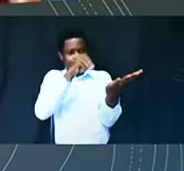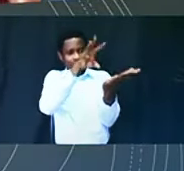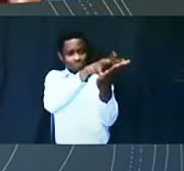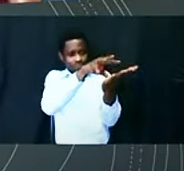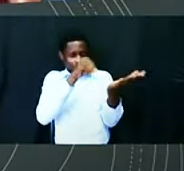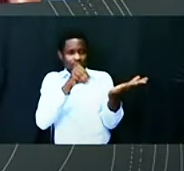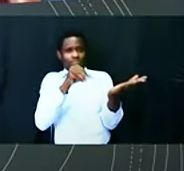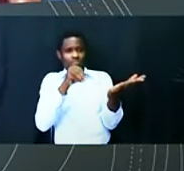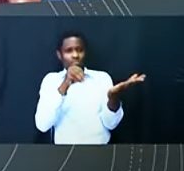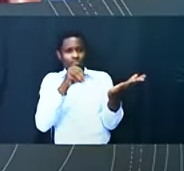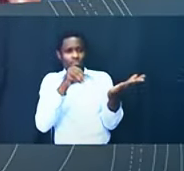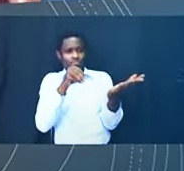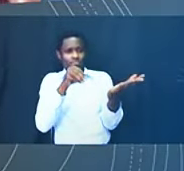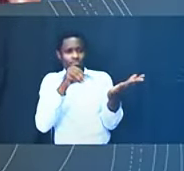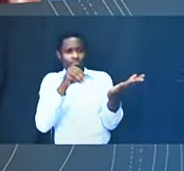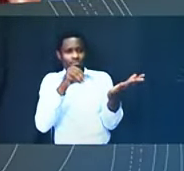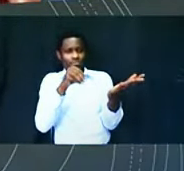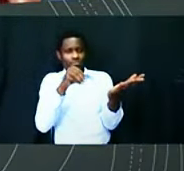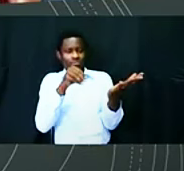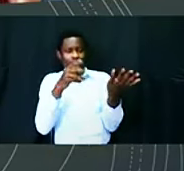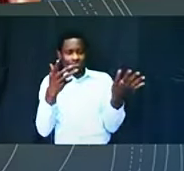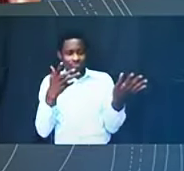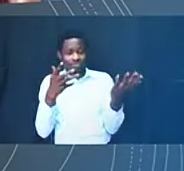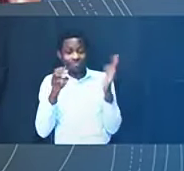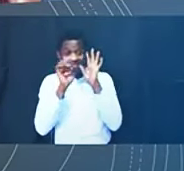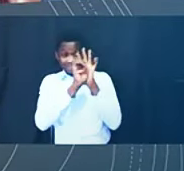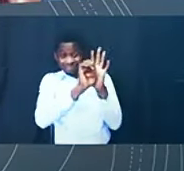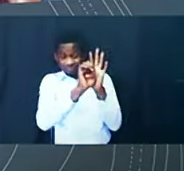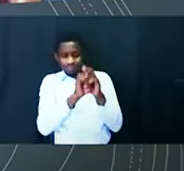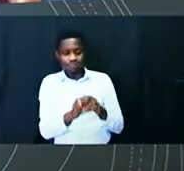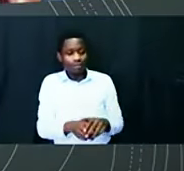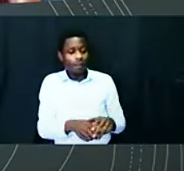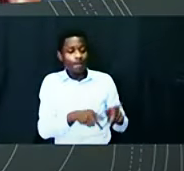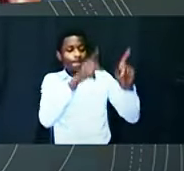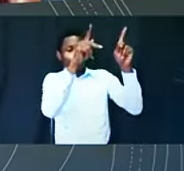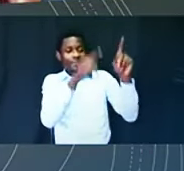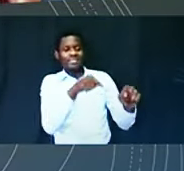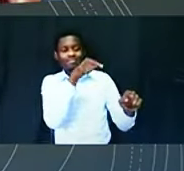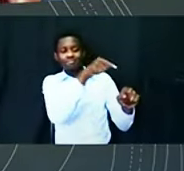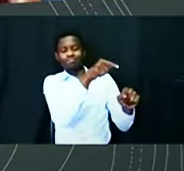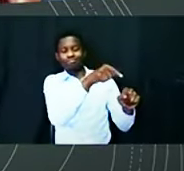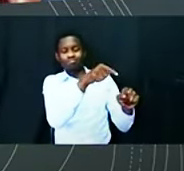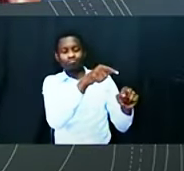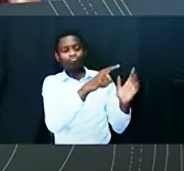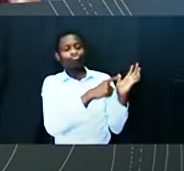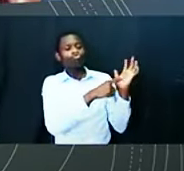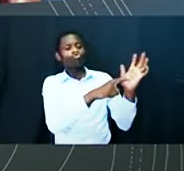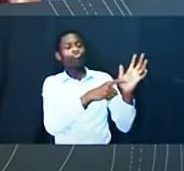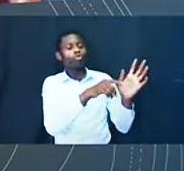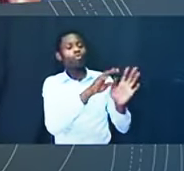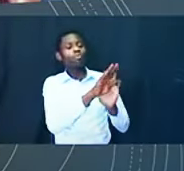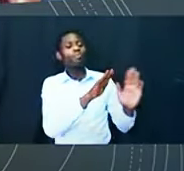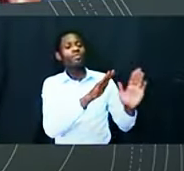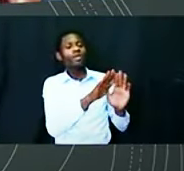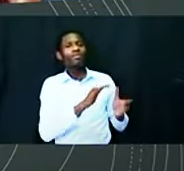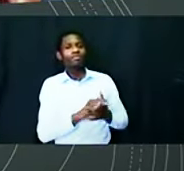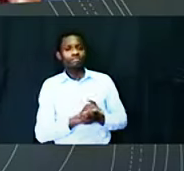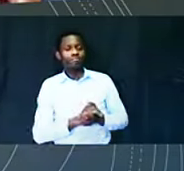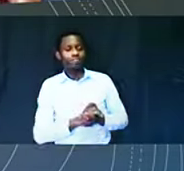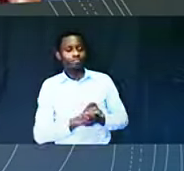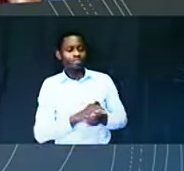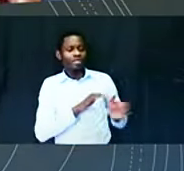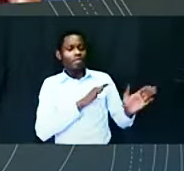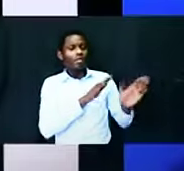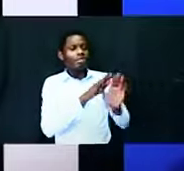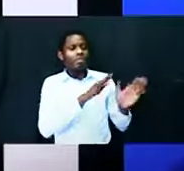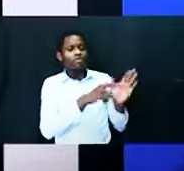Now, somebody puts up a behavior. He is hoping that you draw something from what